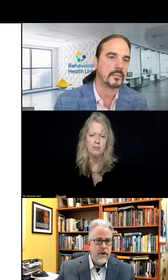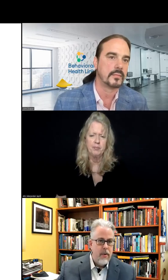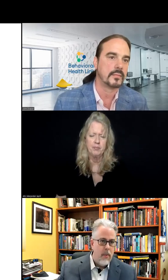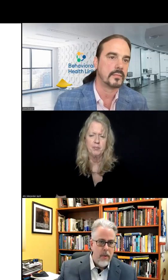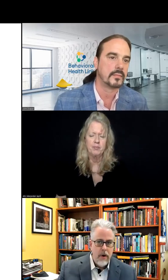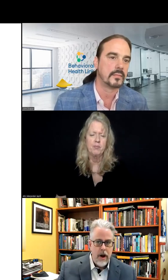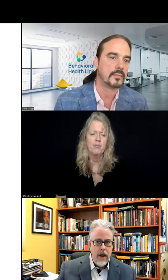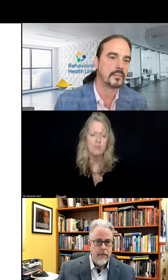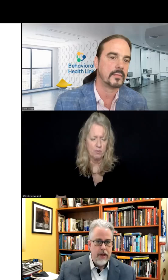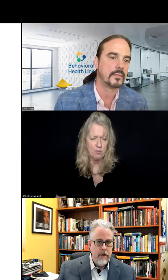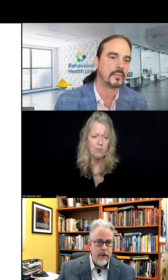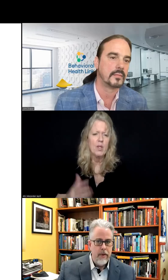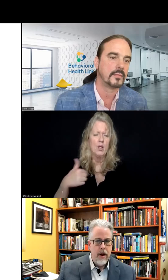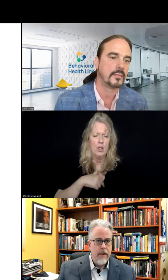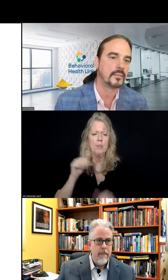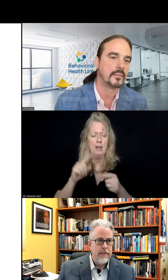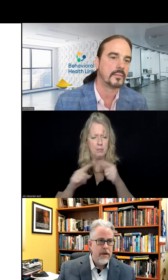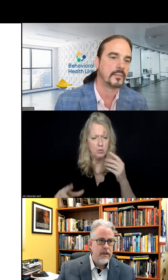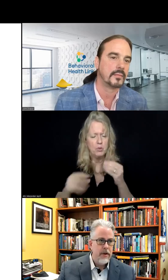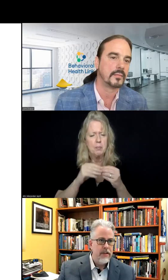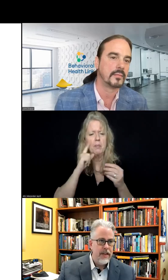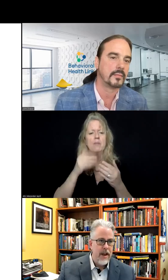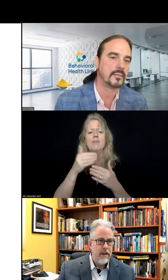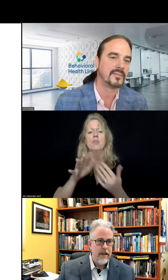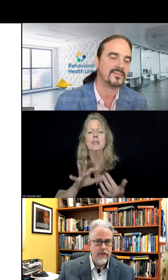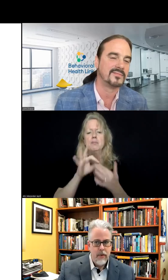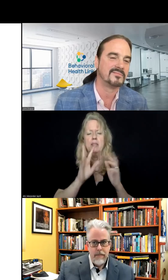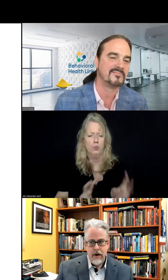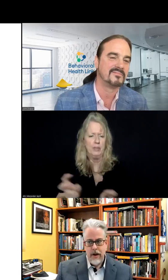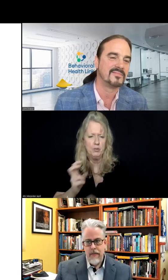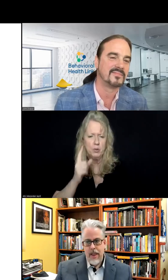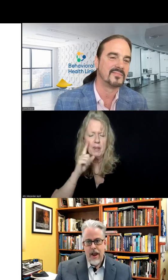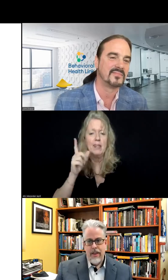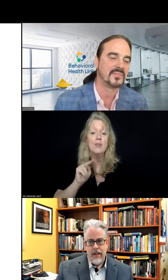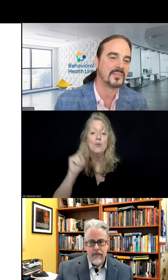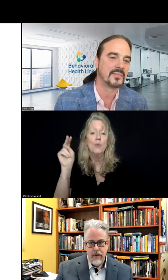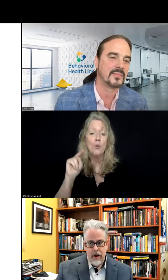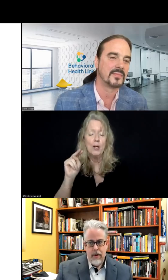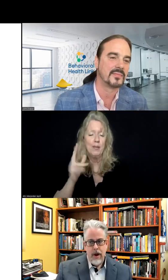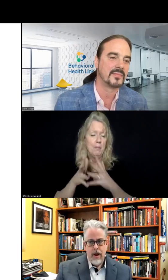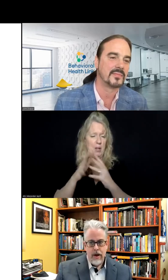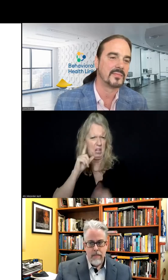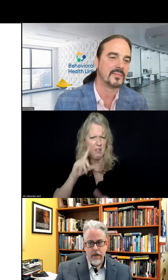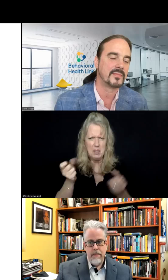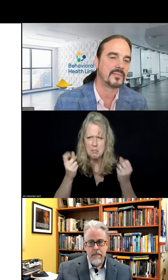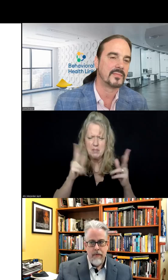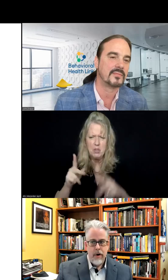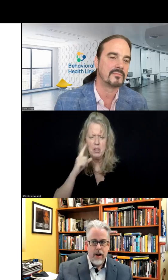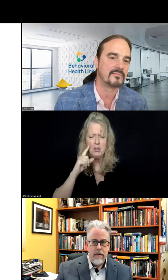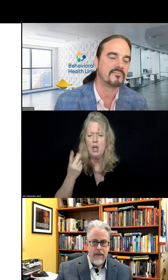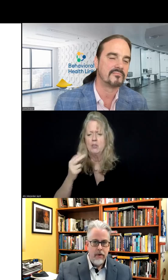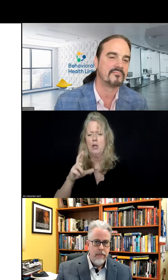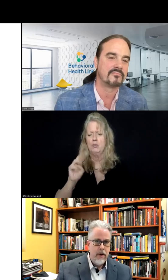And so we were able to contribute to an upcoming special issue of the Psychiatric Clinics of North America. I think a lot of you all know Dr. Margie